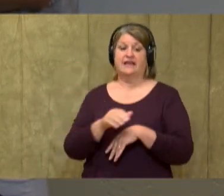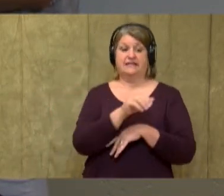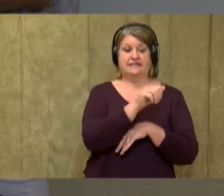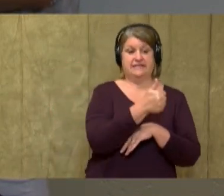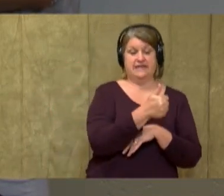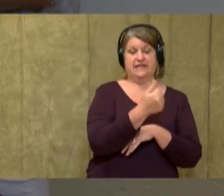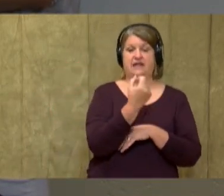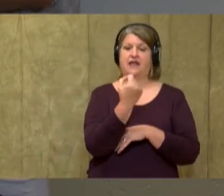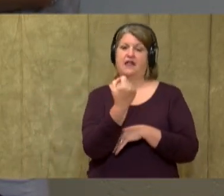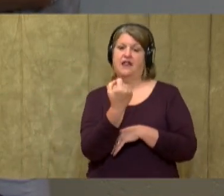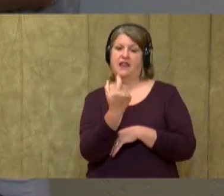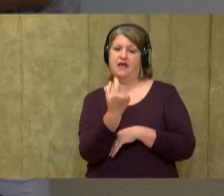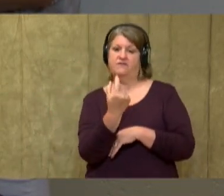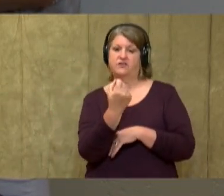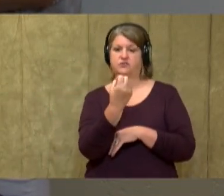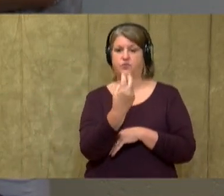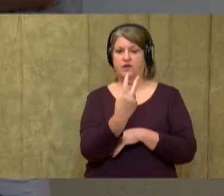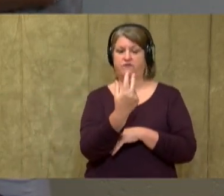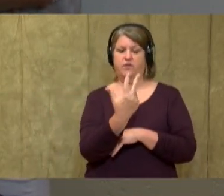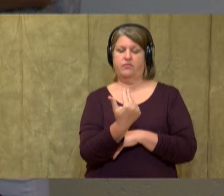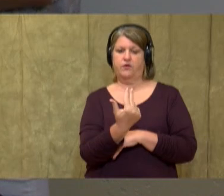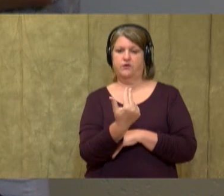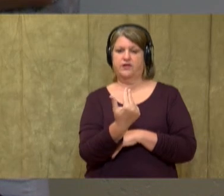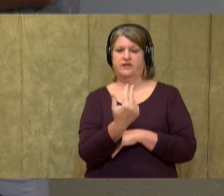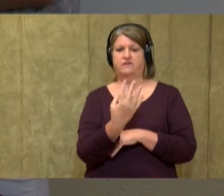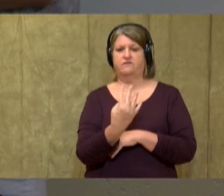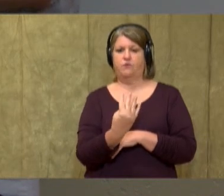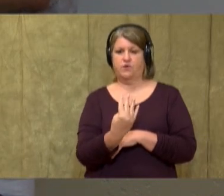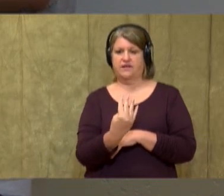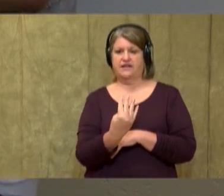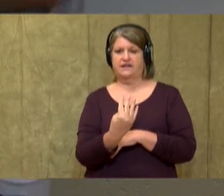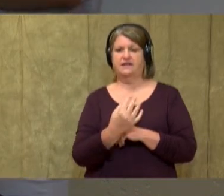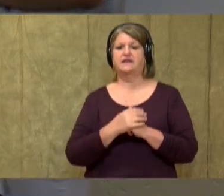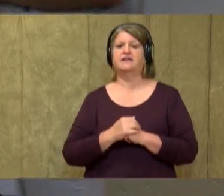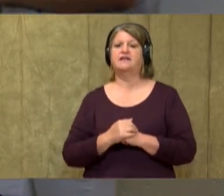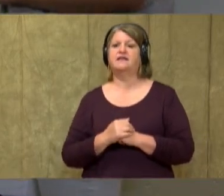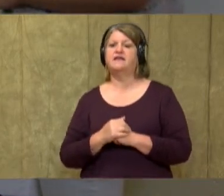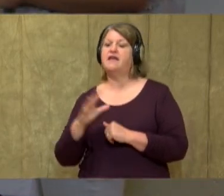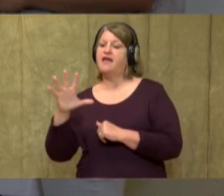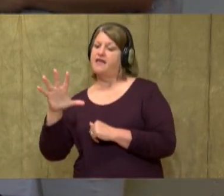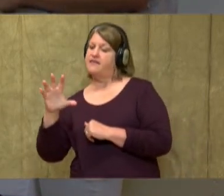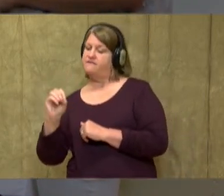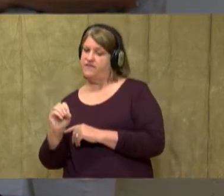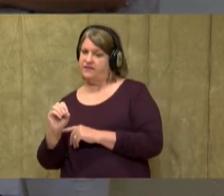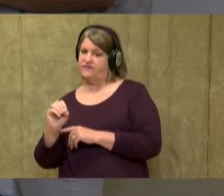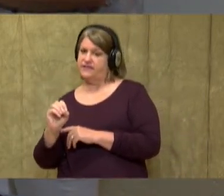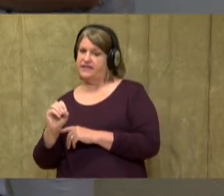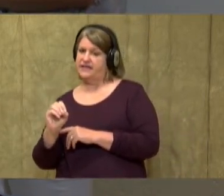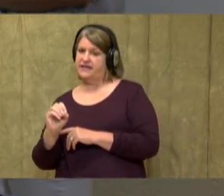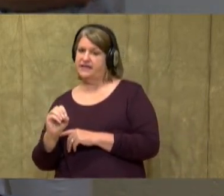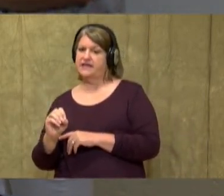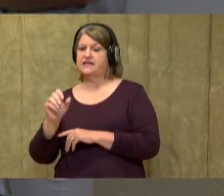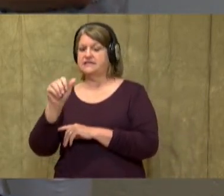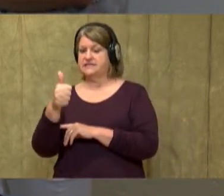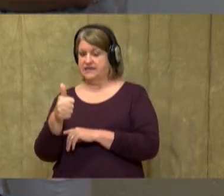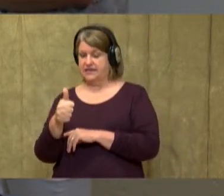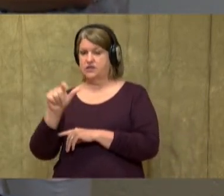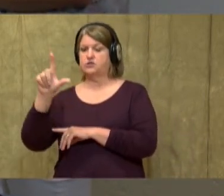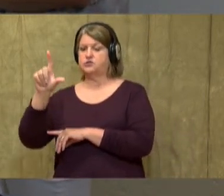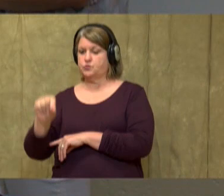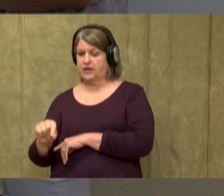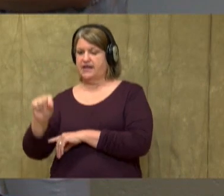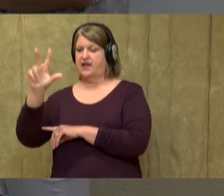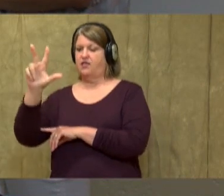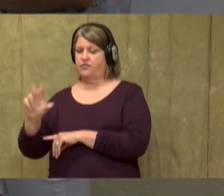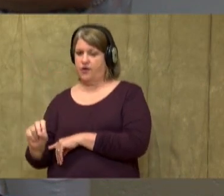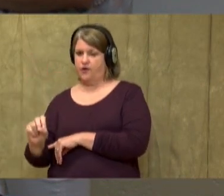11, 12, 13, 14. And then the 50. 10,